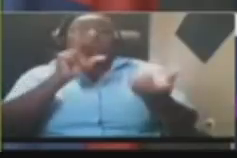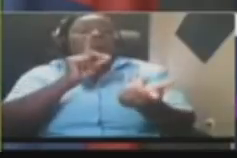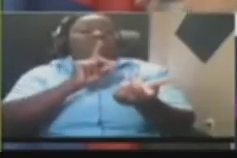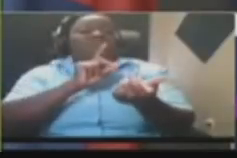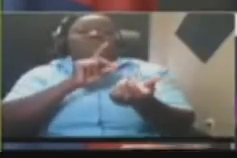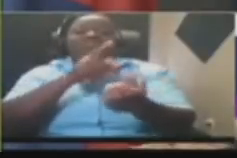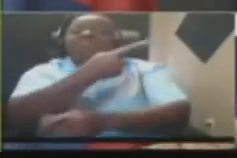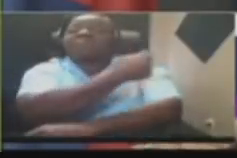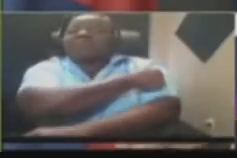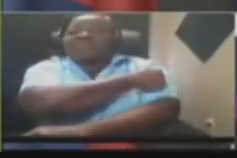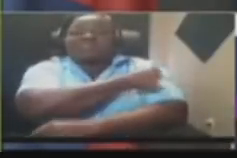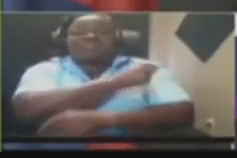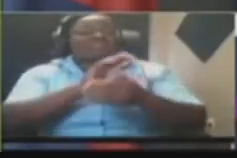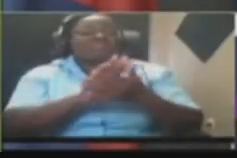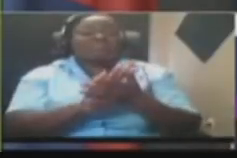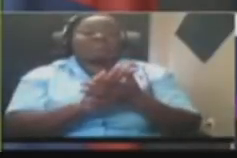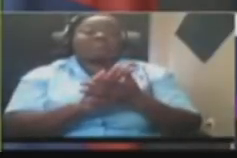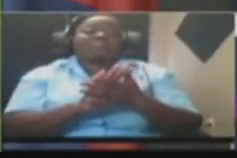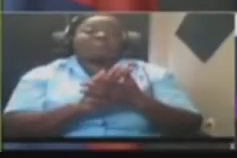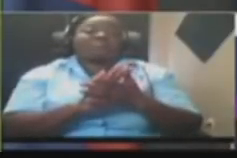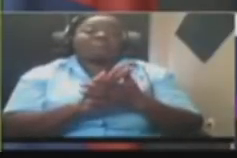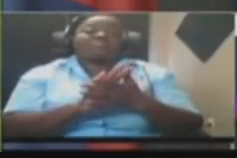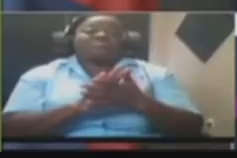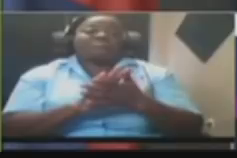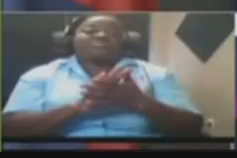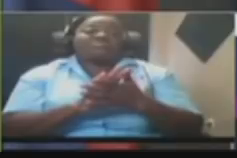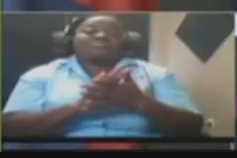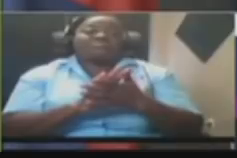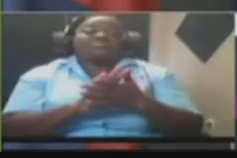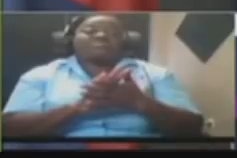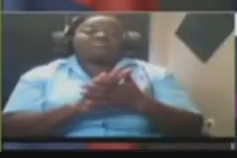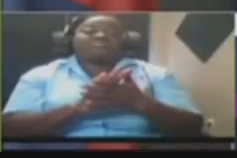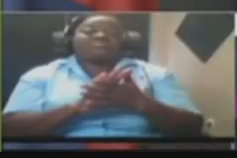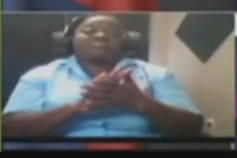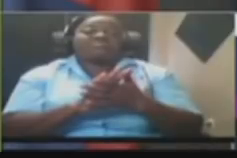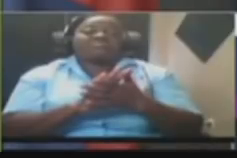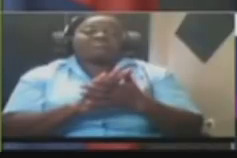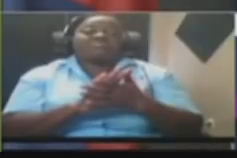the healthcare providers to that person to,